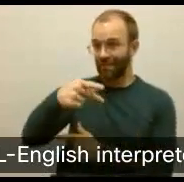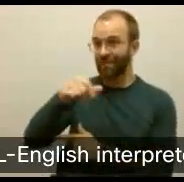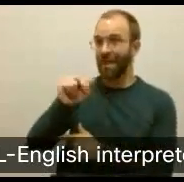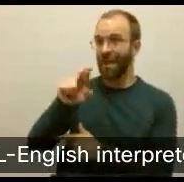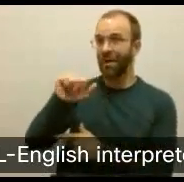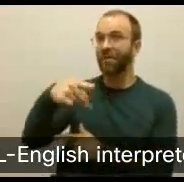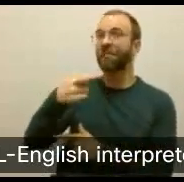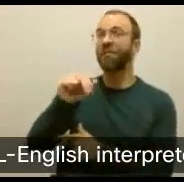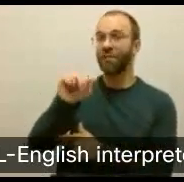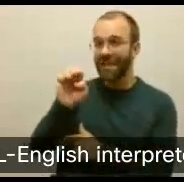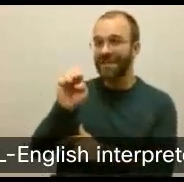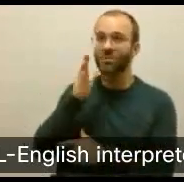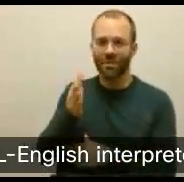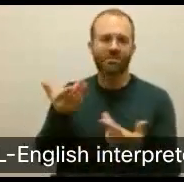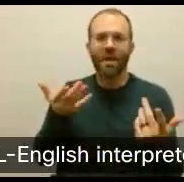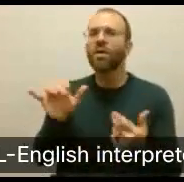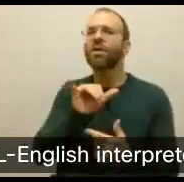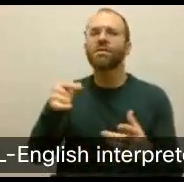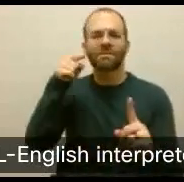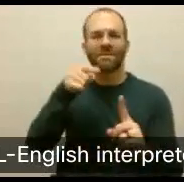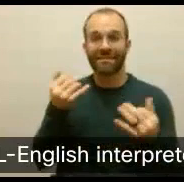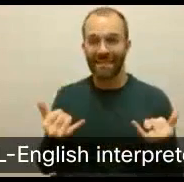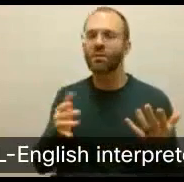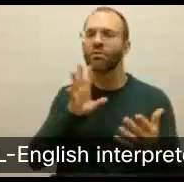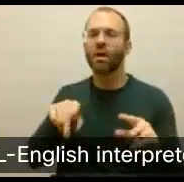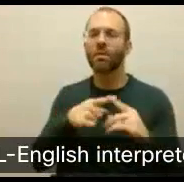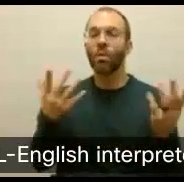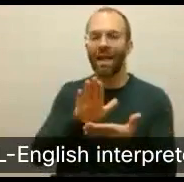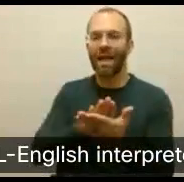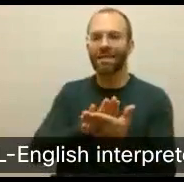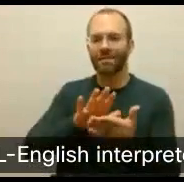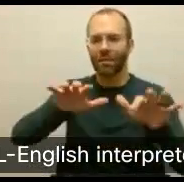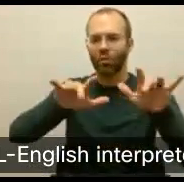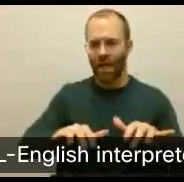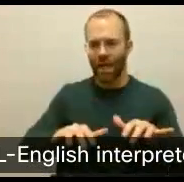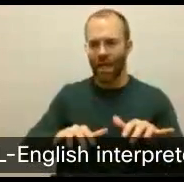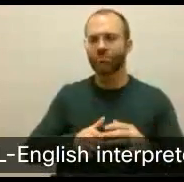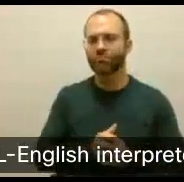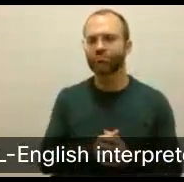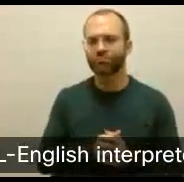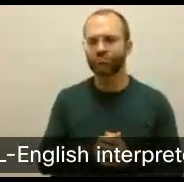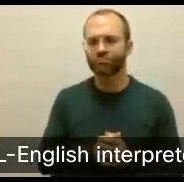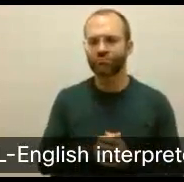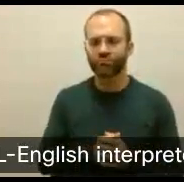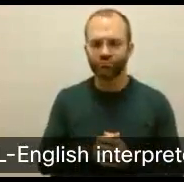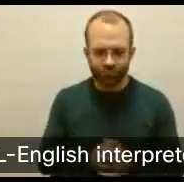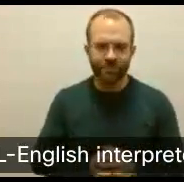also going to be talking today about paraphrasing in academic writing. I'm just going to adjust my screen for a moment.